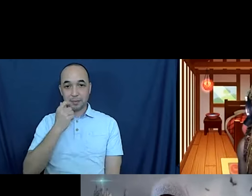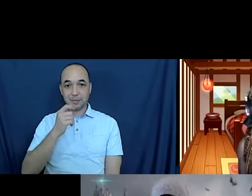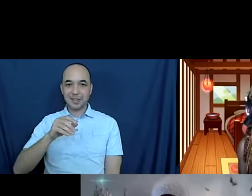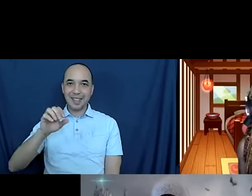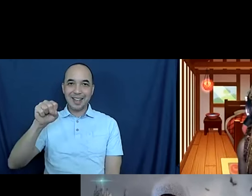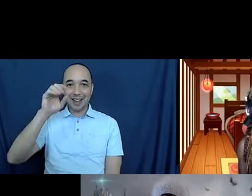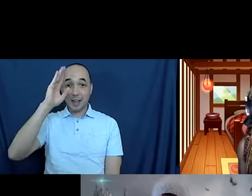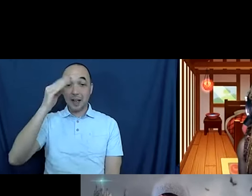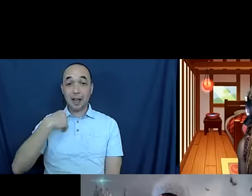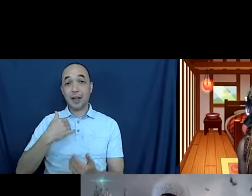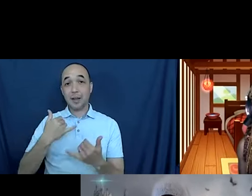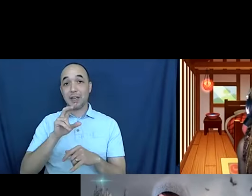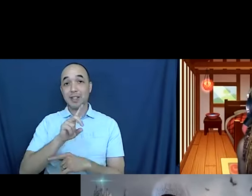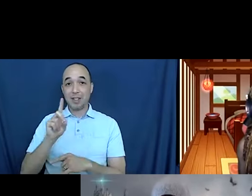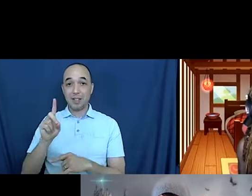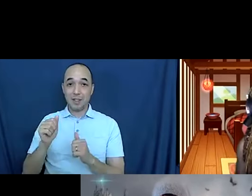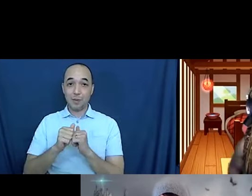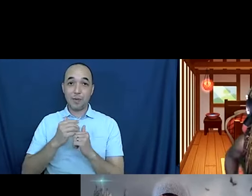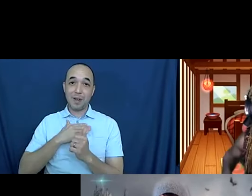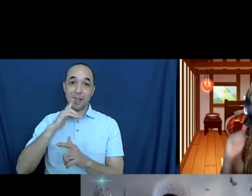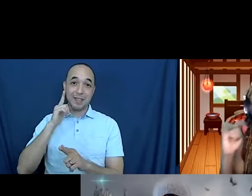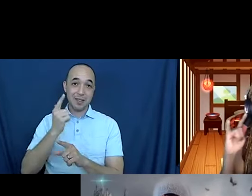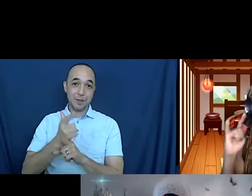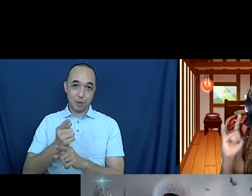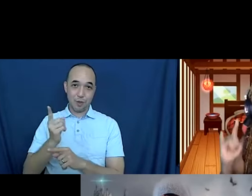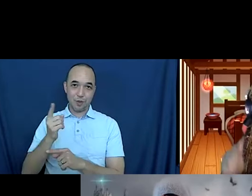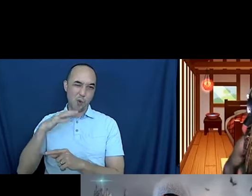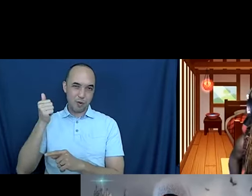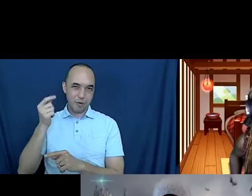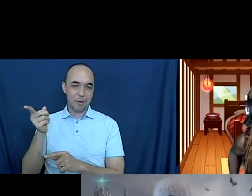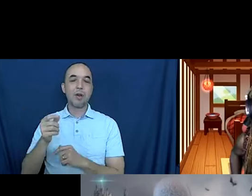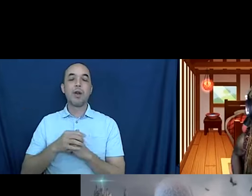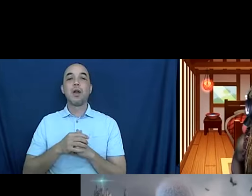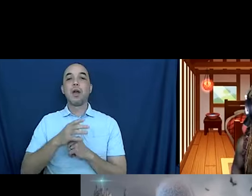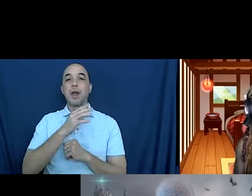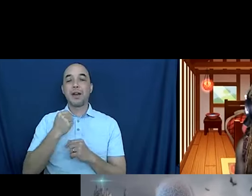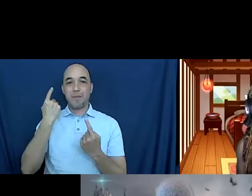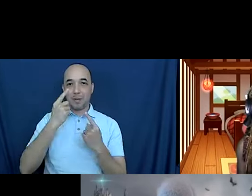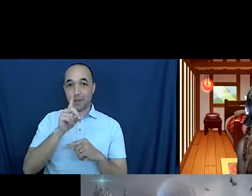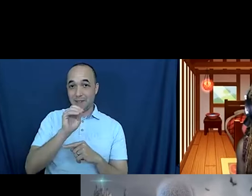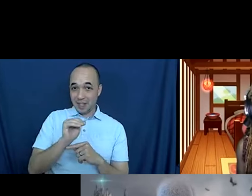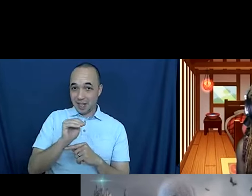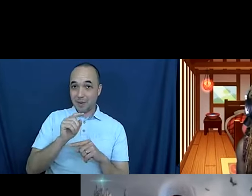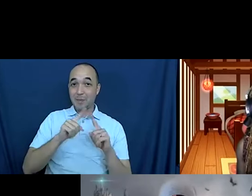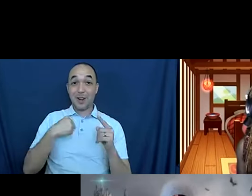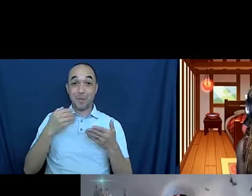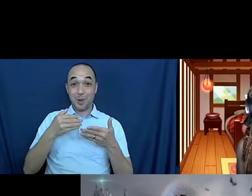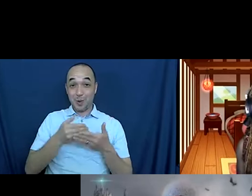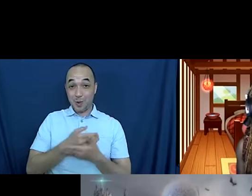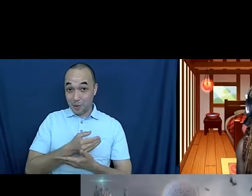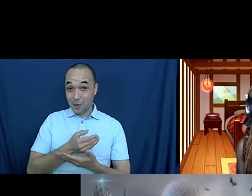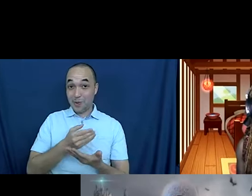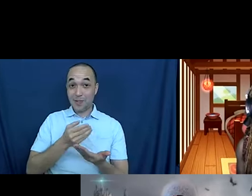So I play D&D with my older sister, and I'm thinking about DMing some games, but I'm kind of new to it. So like, do you have